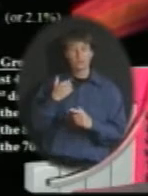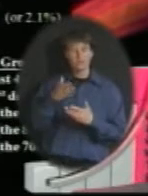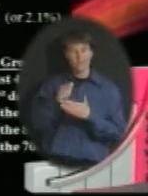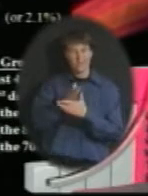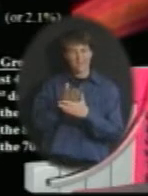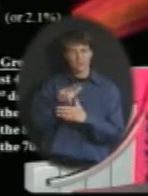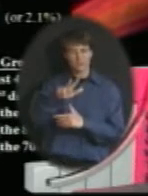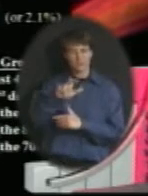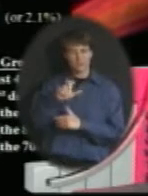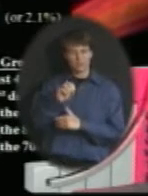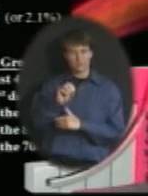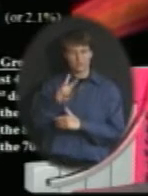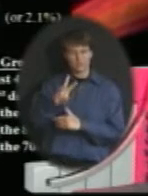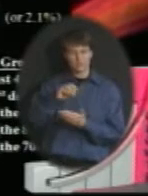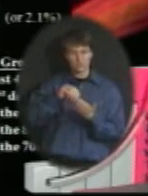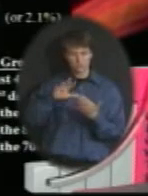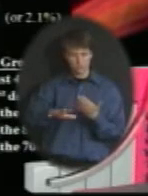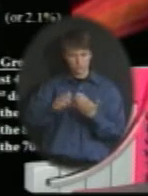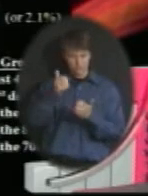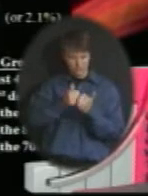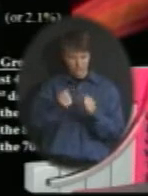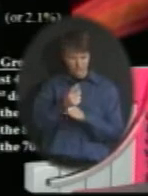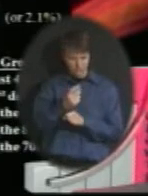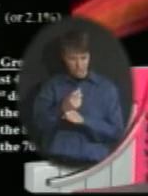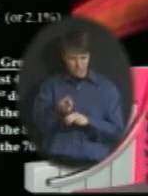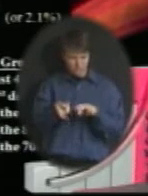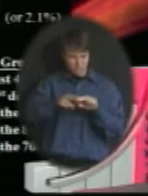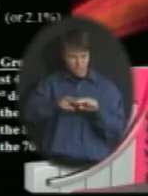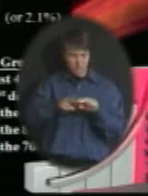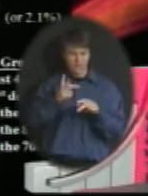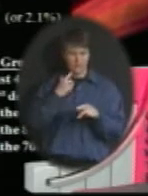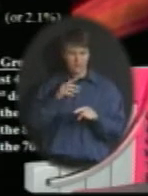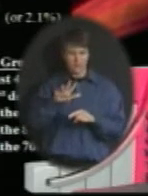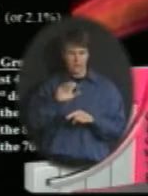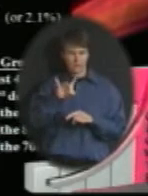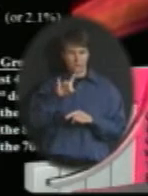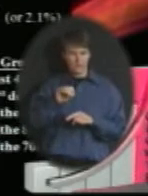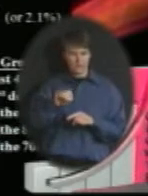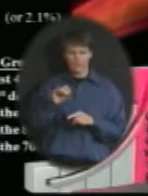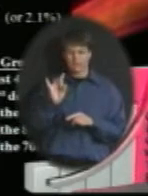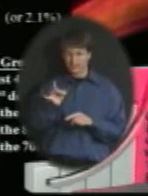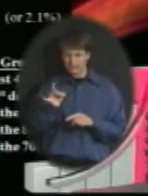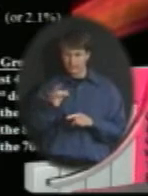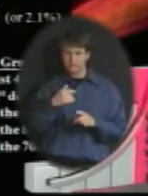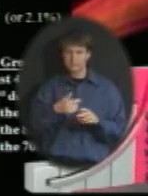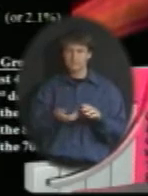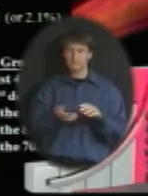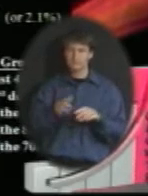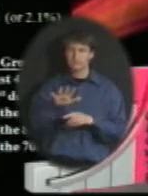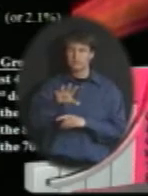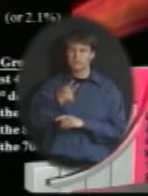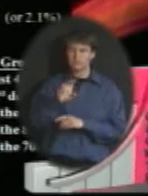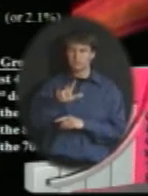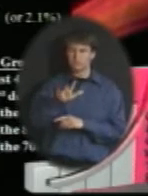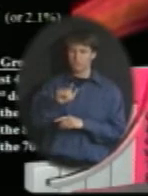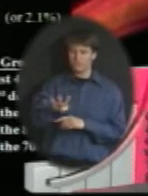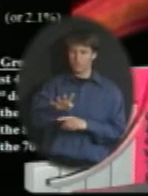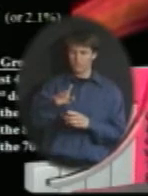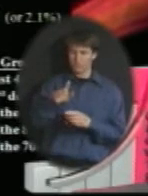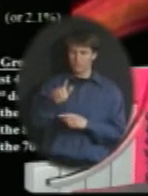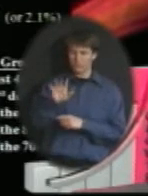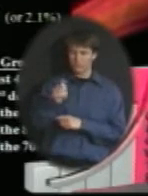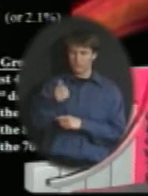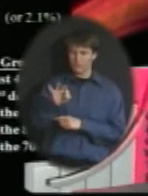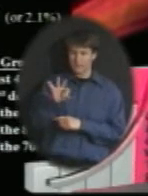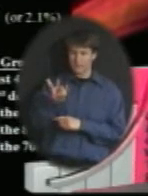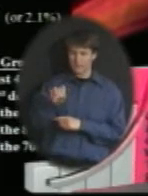306 students a year. Then we crept up to 580 in the 80s, 624 in the 90s. And our largest decade was the